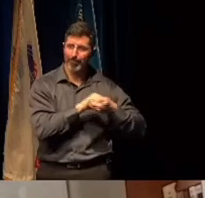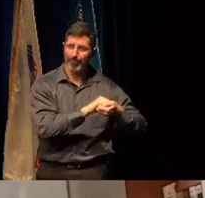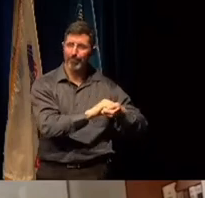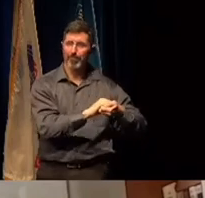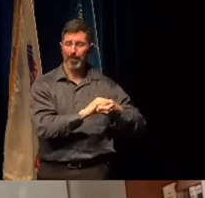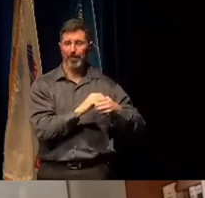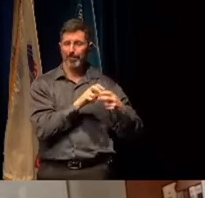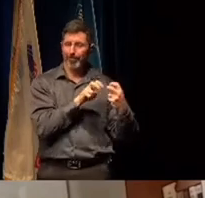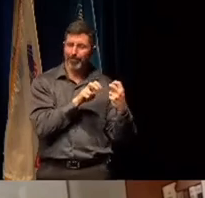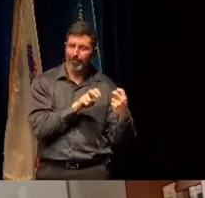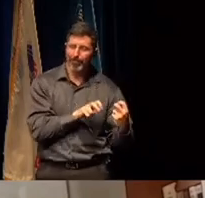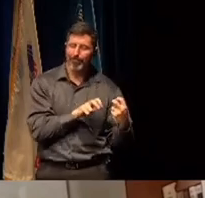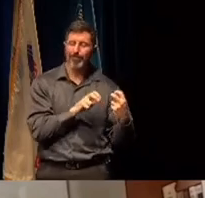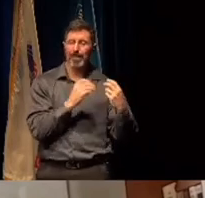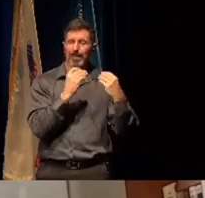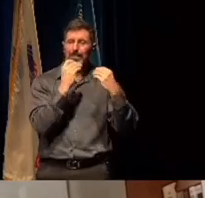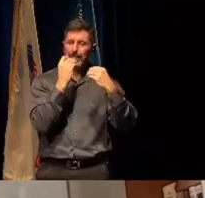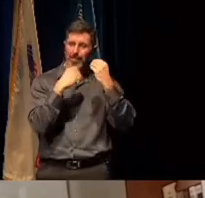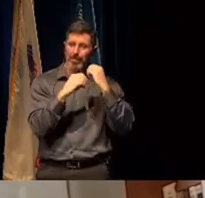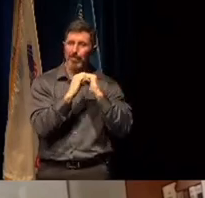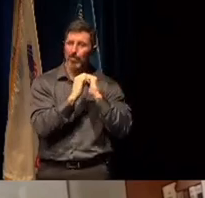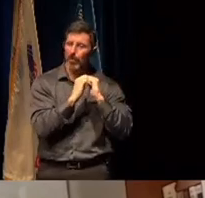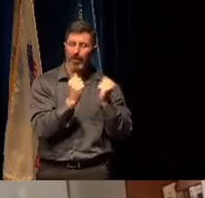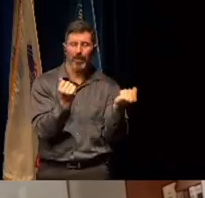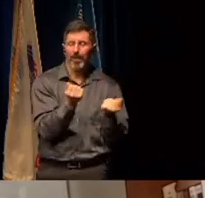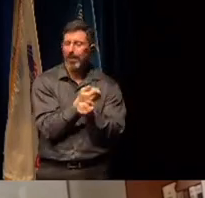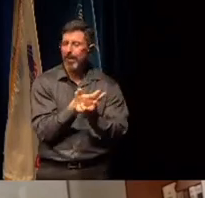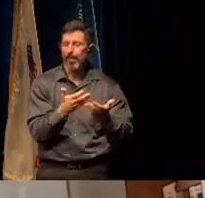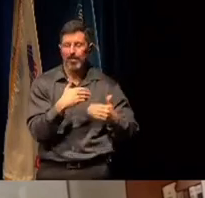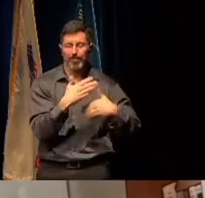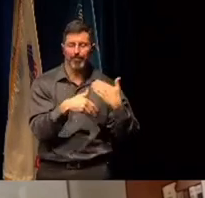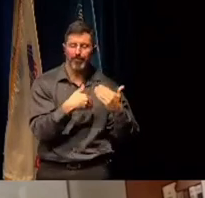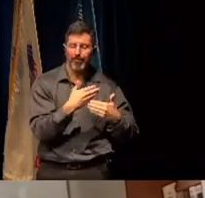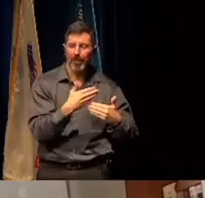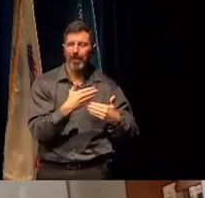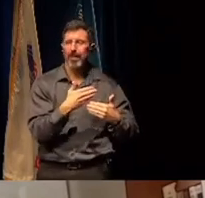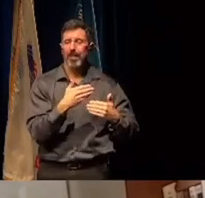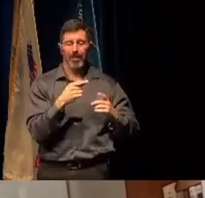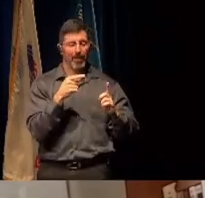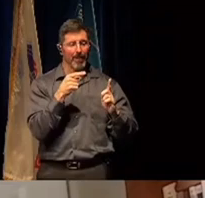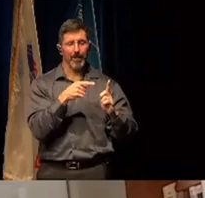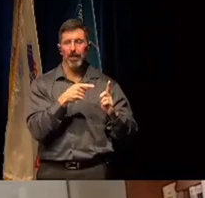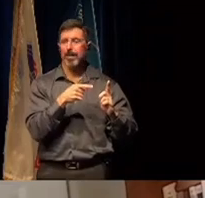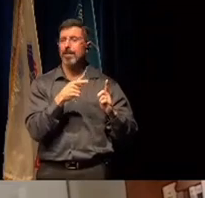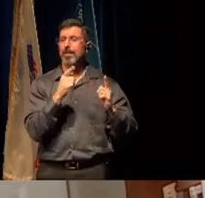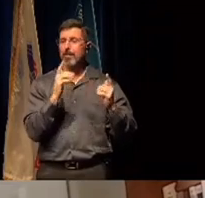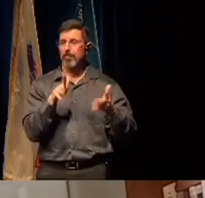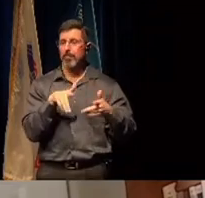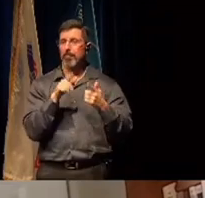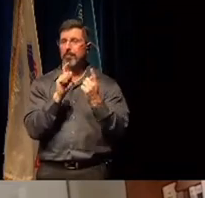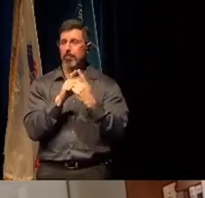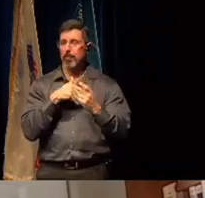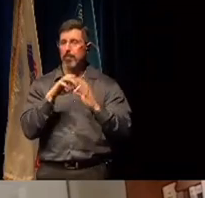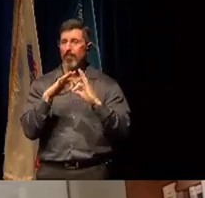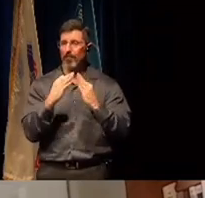meals together. Gary met my family, and later he sent challenge coins to my children, which they thoroughly enjoyed